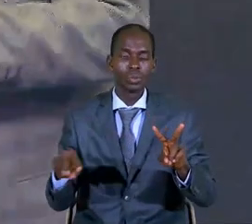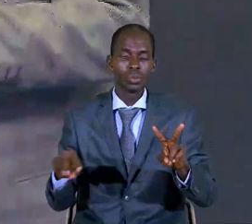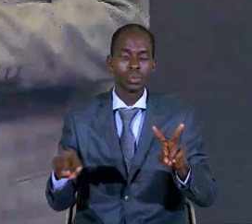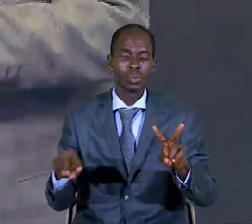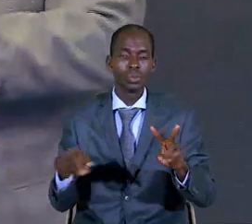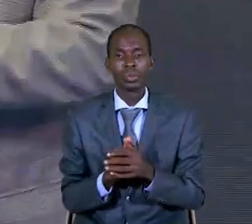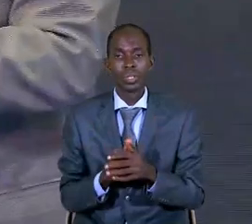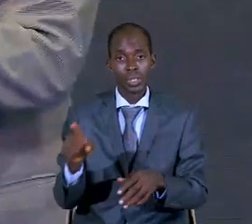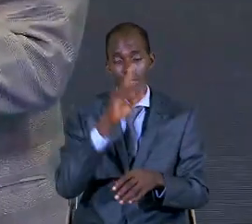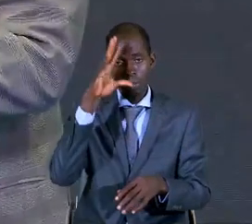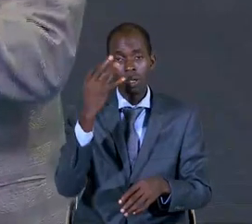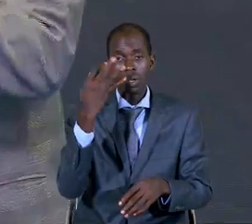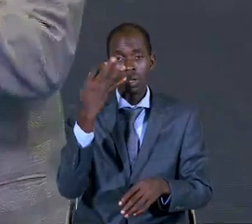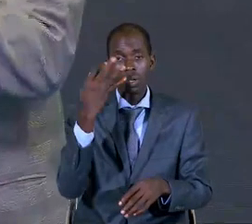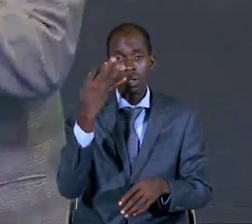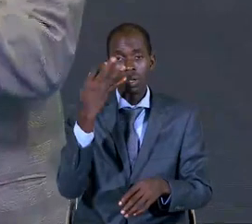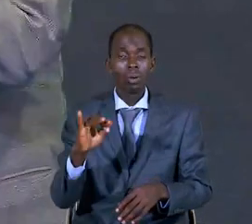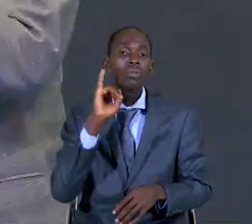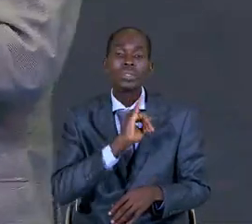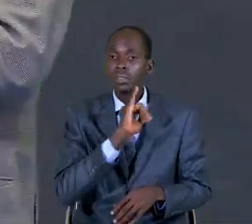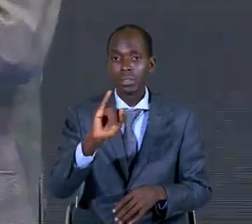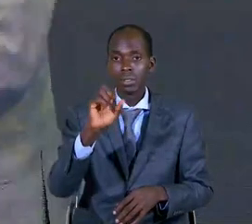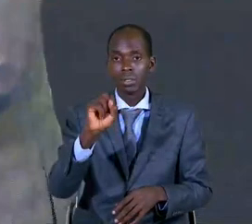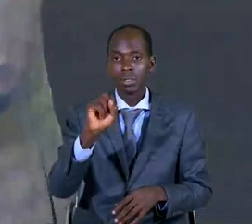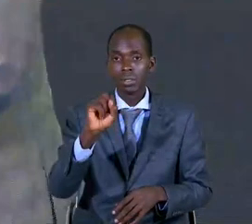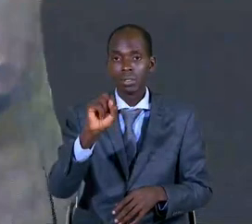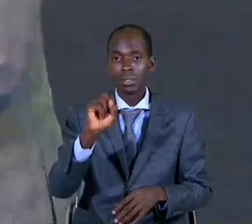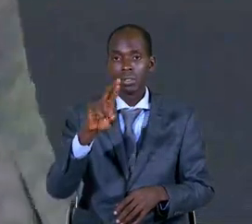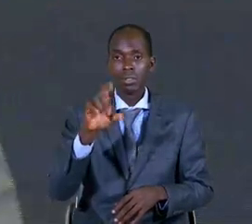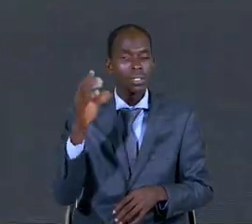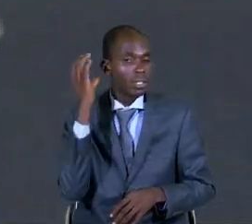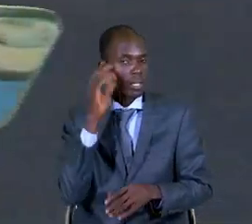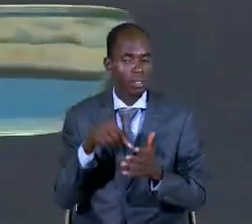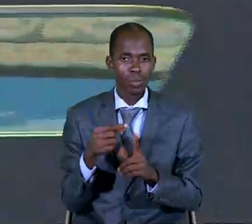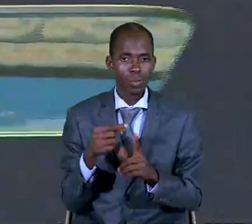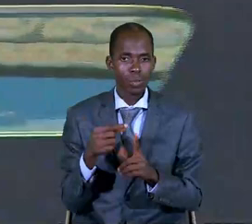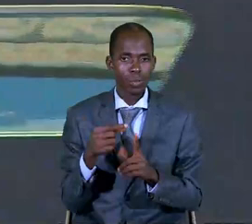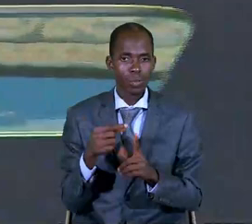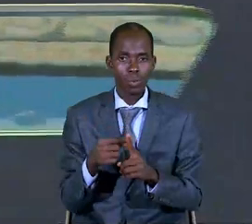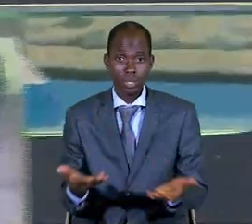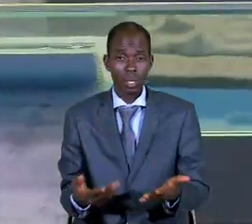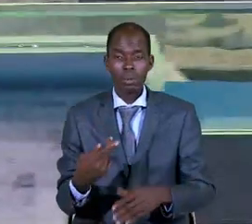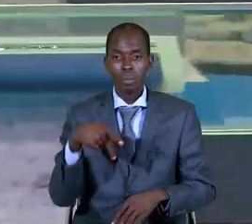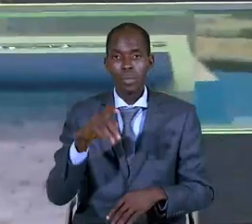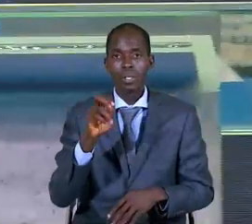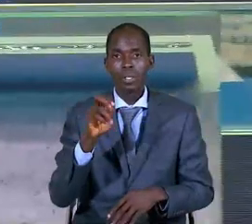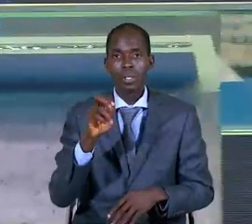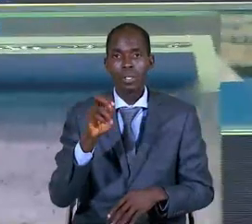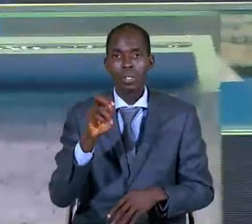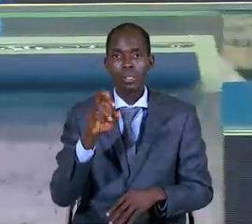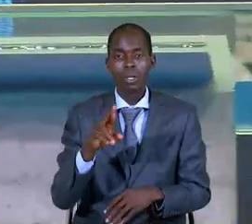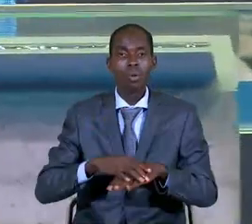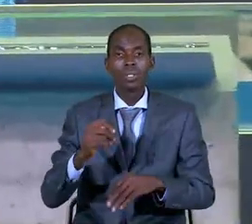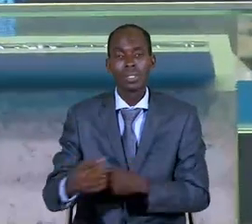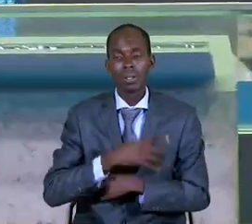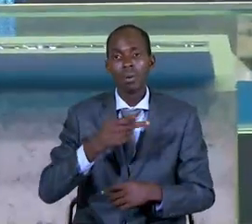Ye men of Israel, hear these words. Here was Peter on the day of Pentecost.